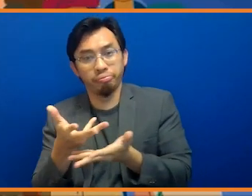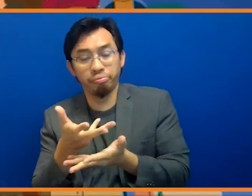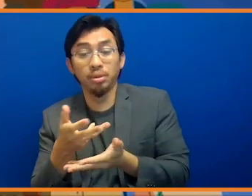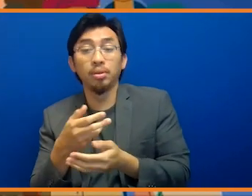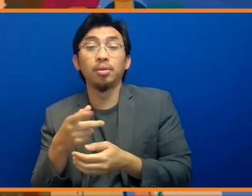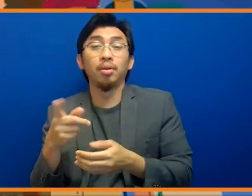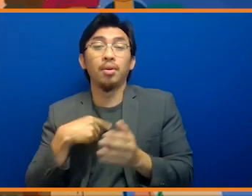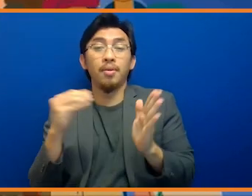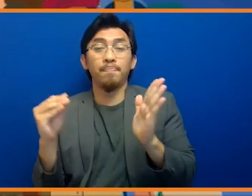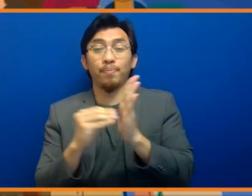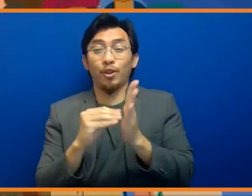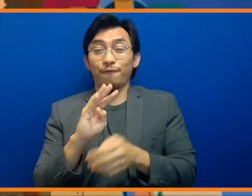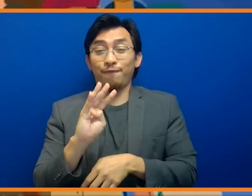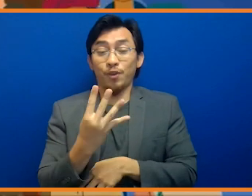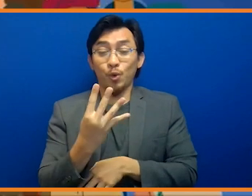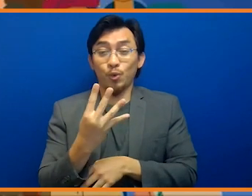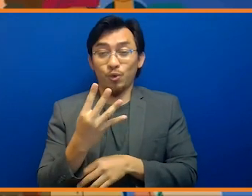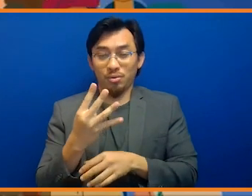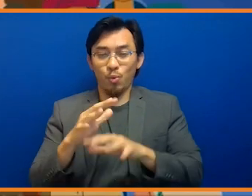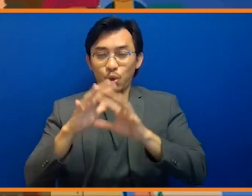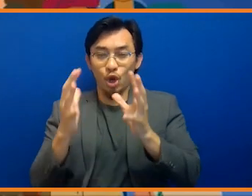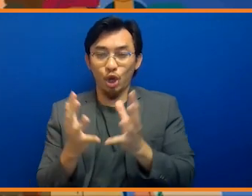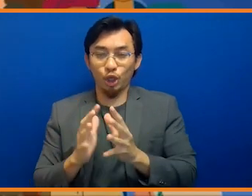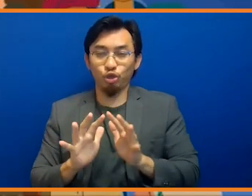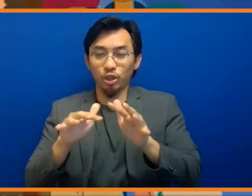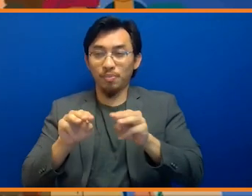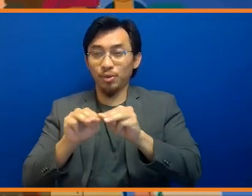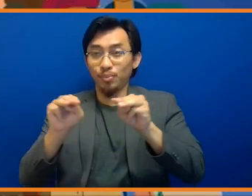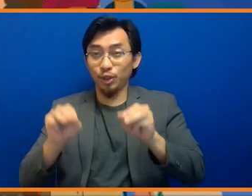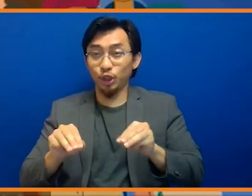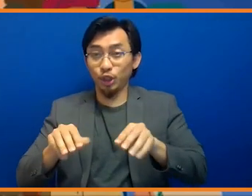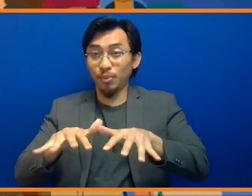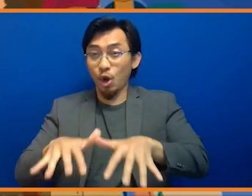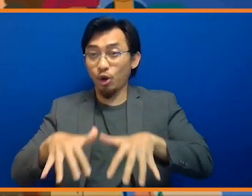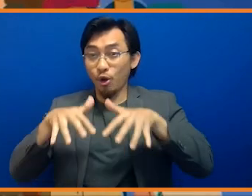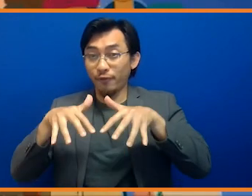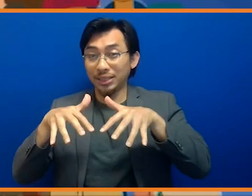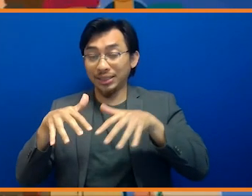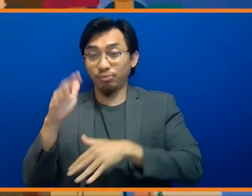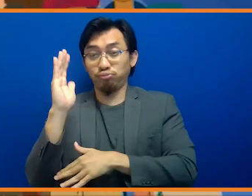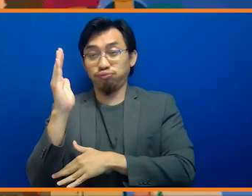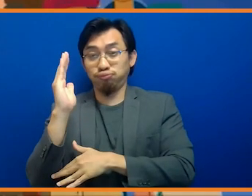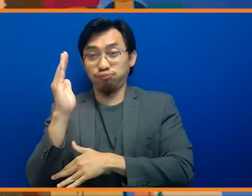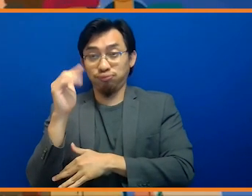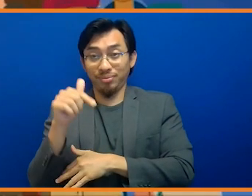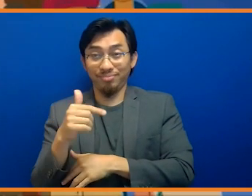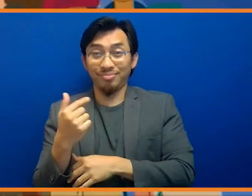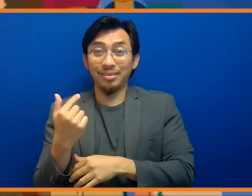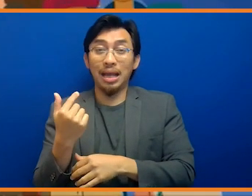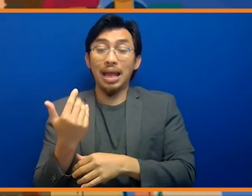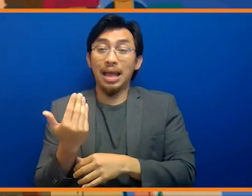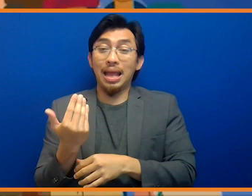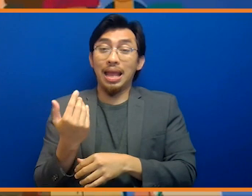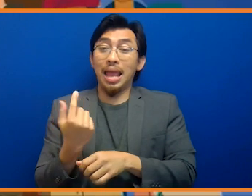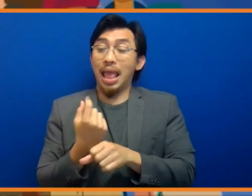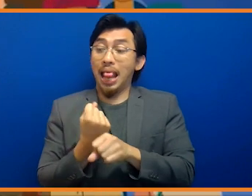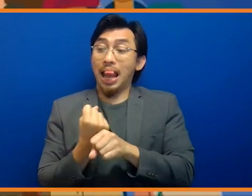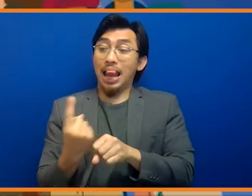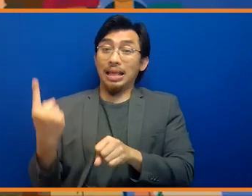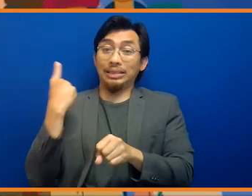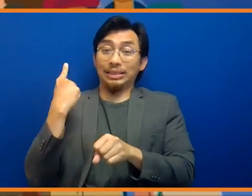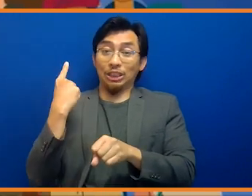it the fourth World Tsunami Museum Conference, which is just